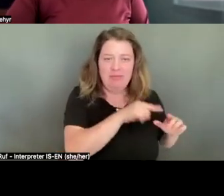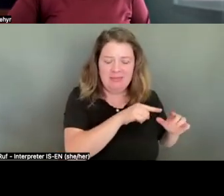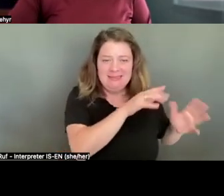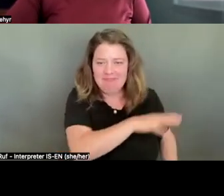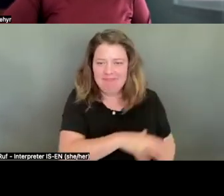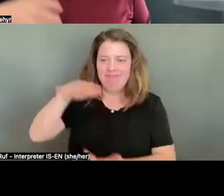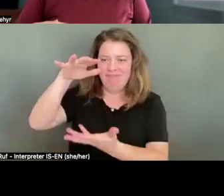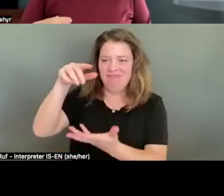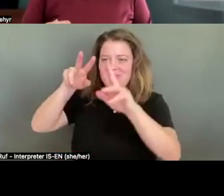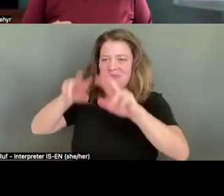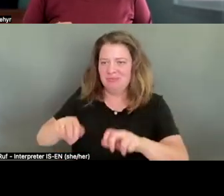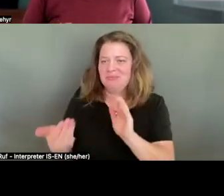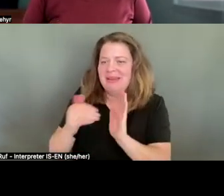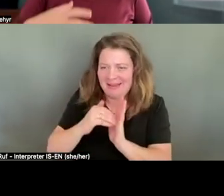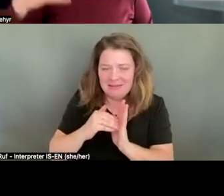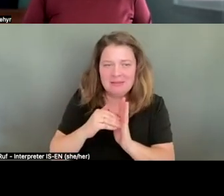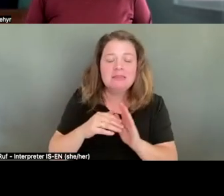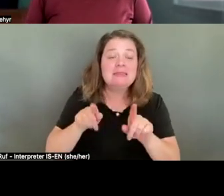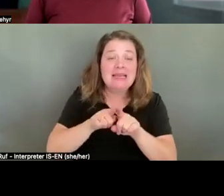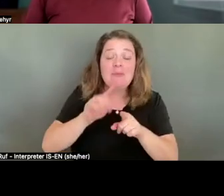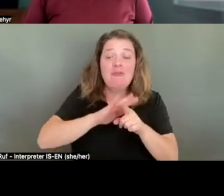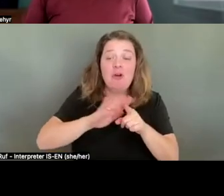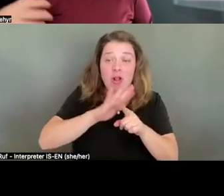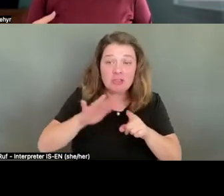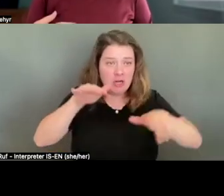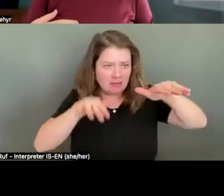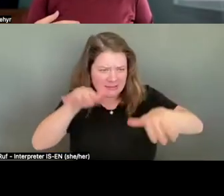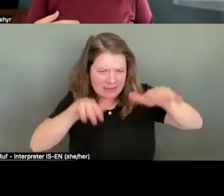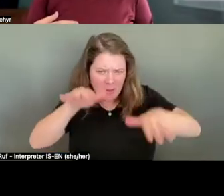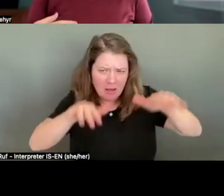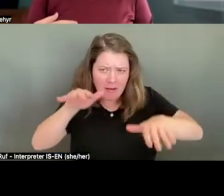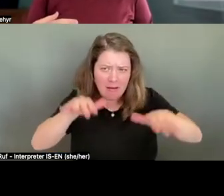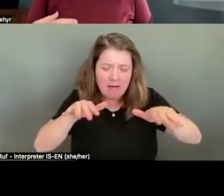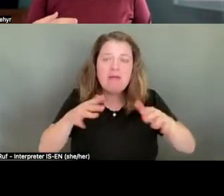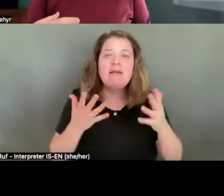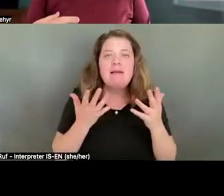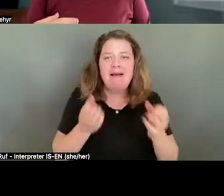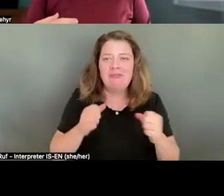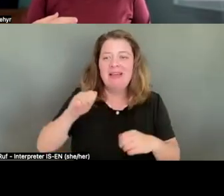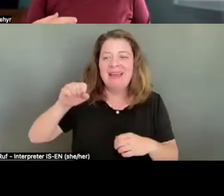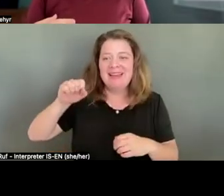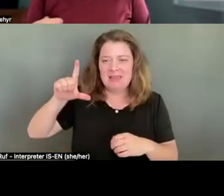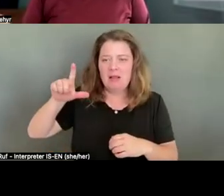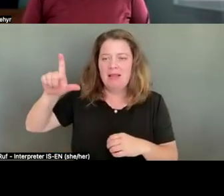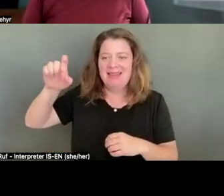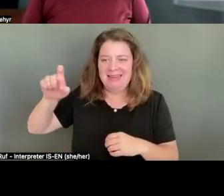and phonological similarity across signs using values from the ASLX